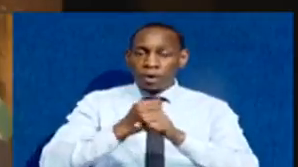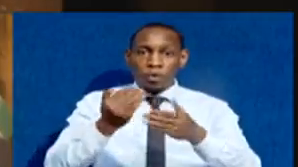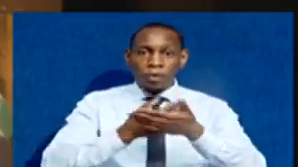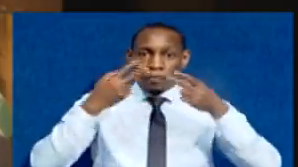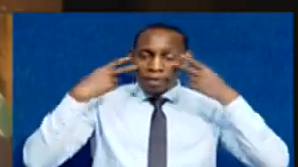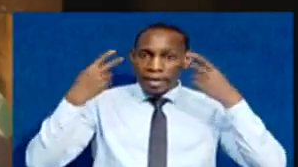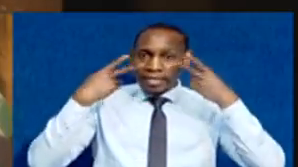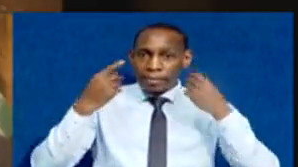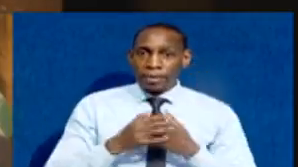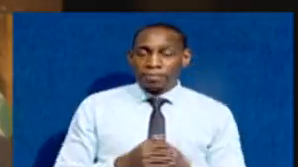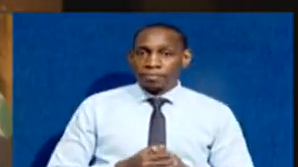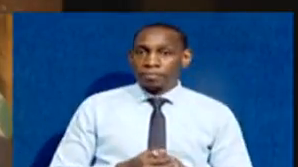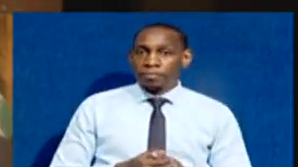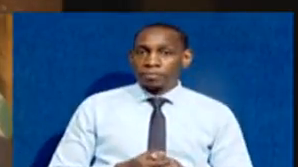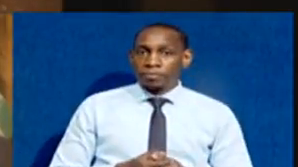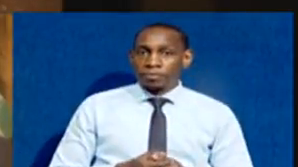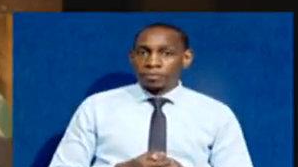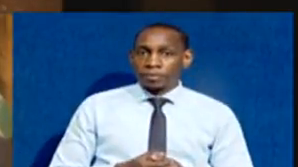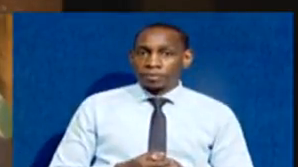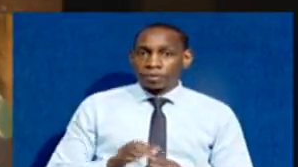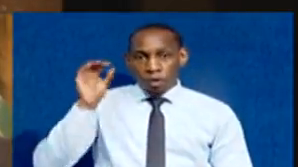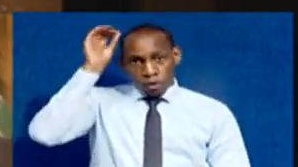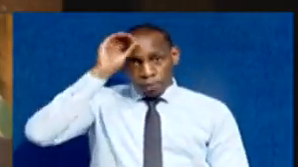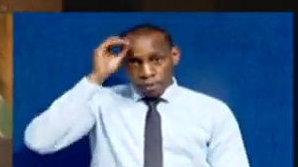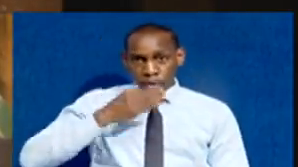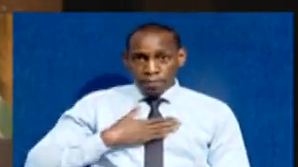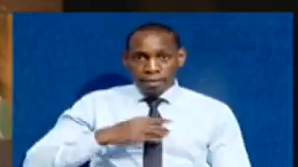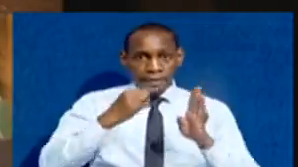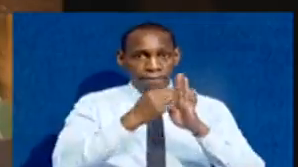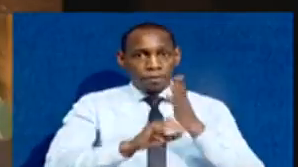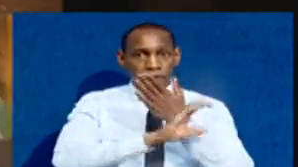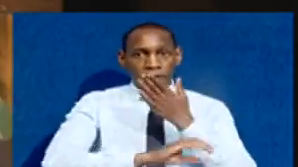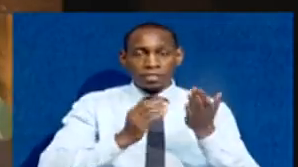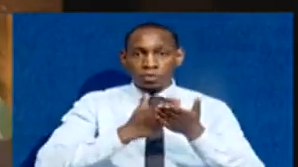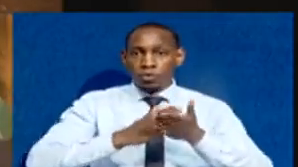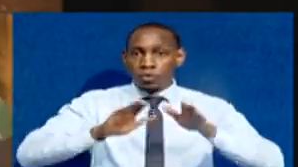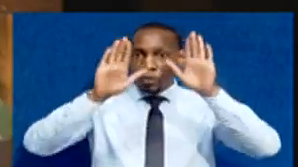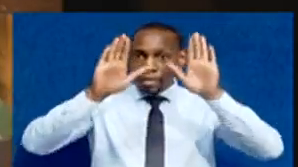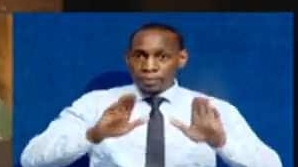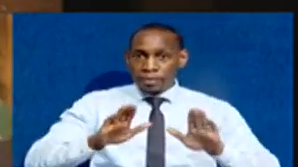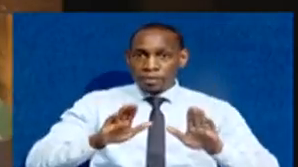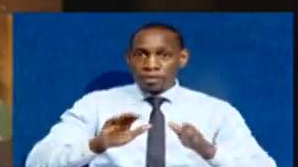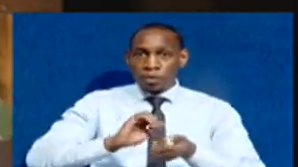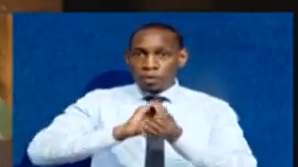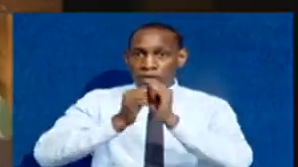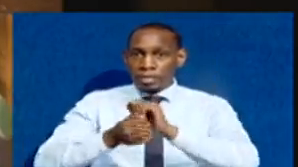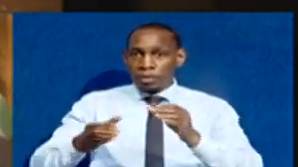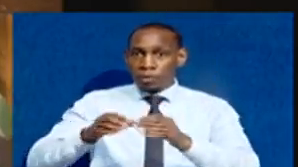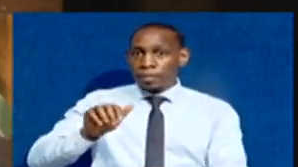Al-Shabaab. And I think, in my view, these countries will be still very useful in a reconfigured